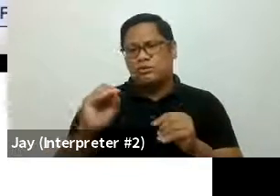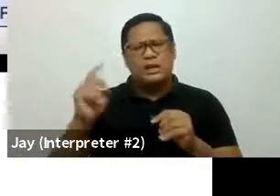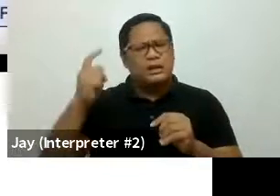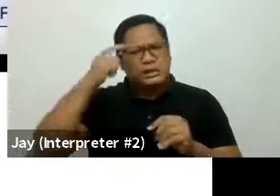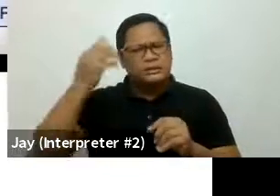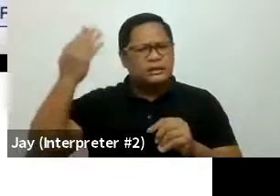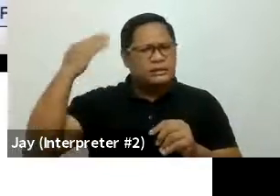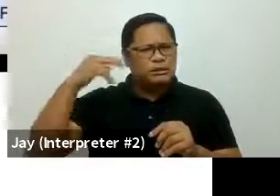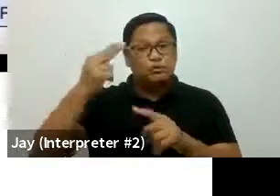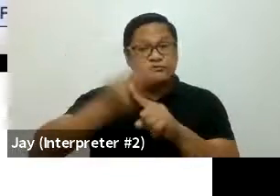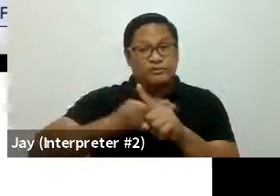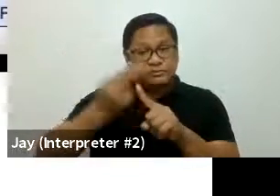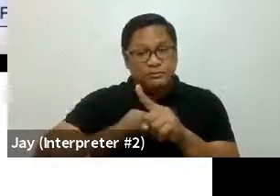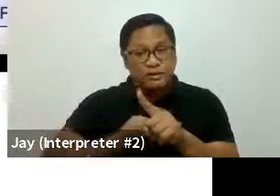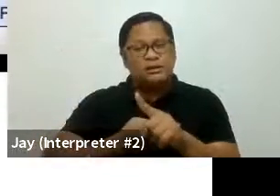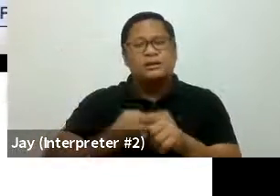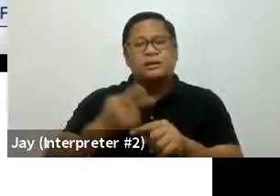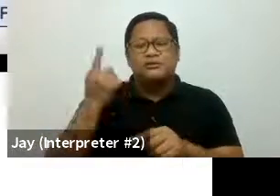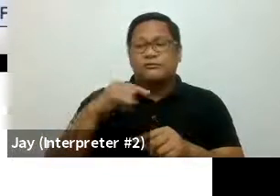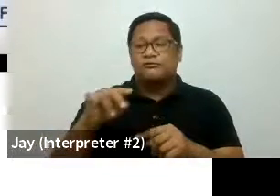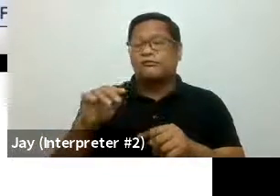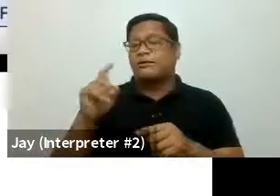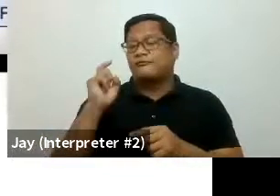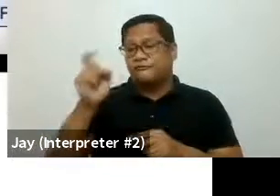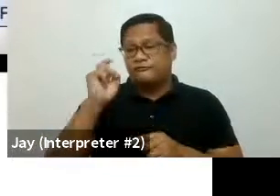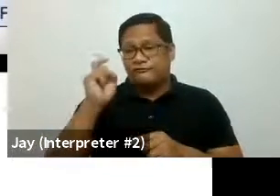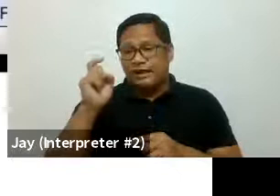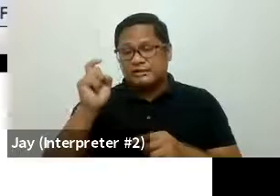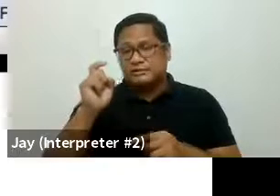in November, for the immediate eligibility of every